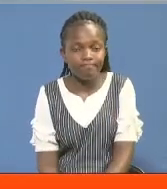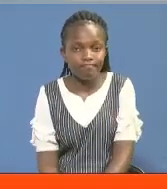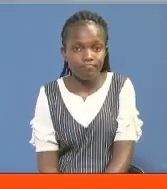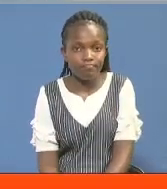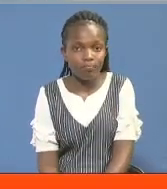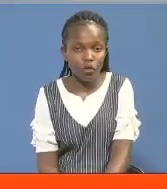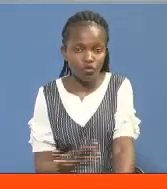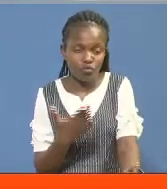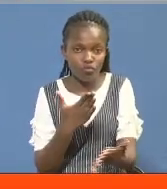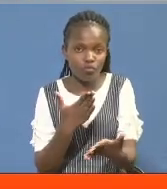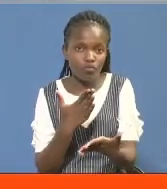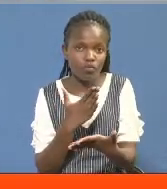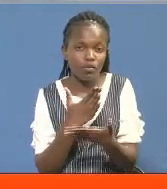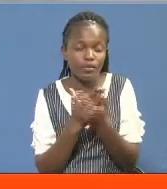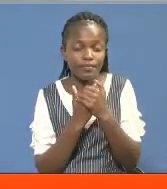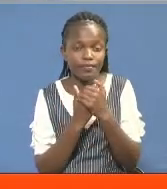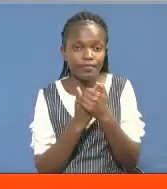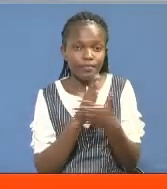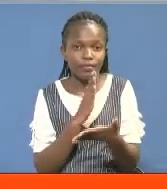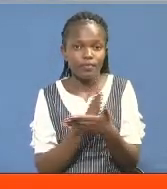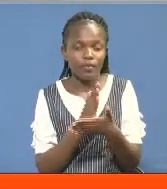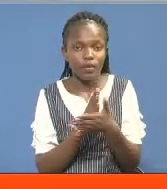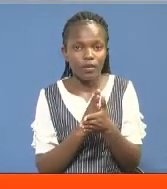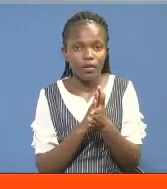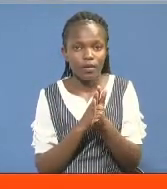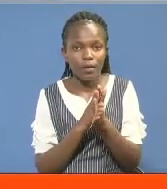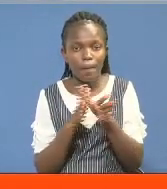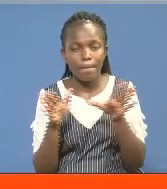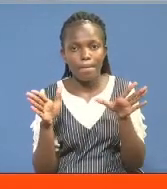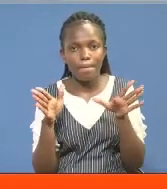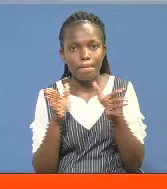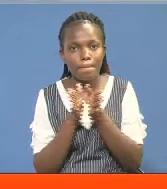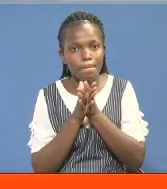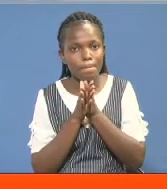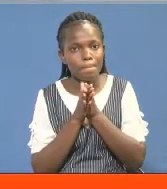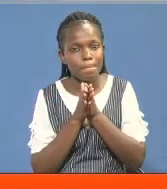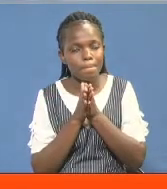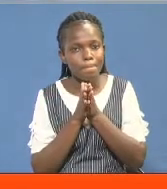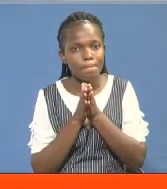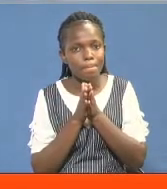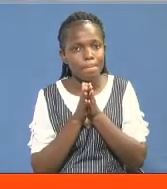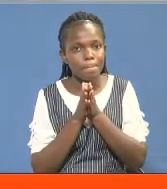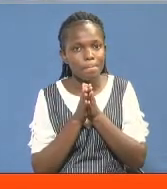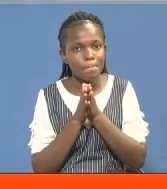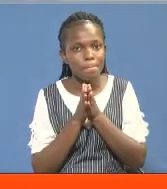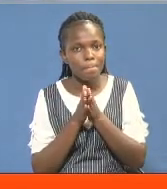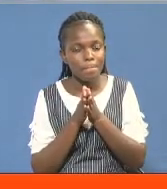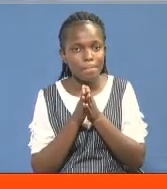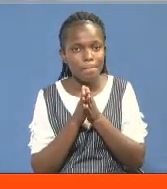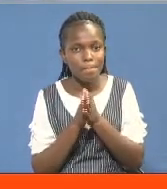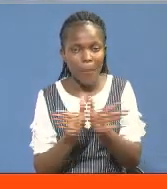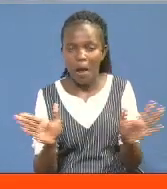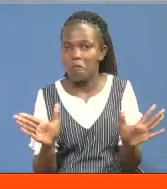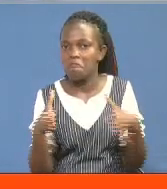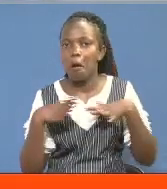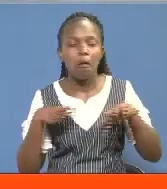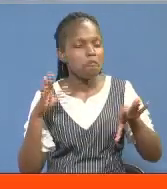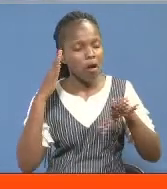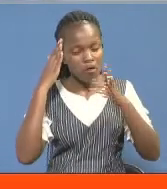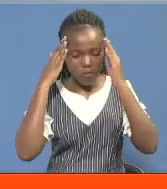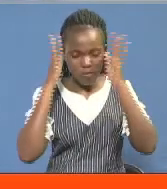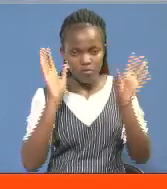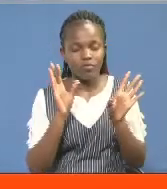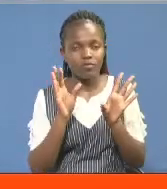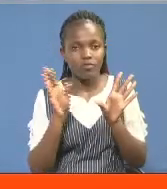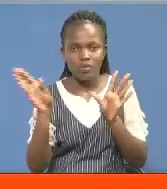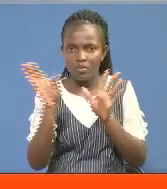The truth of the matter is that the common mwananchi does not understand what BBI is all about. The common mwananchi